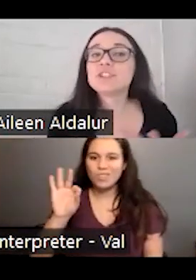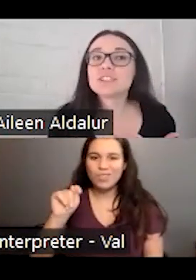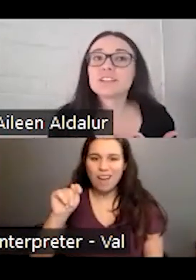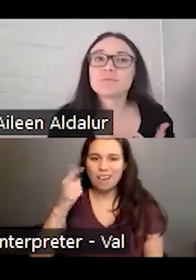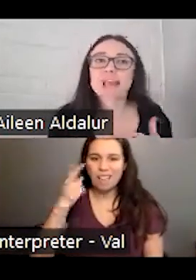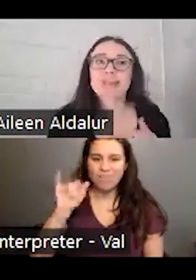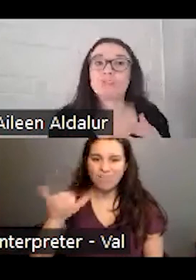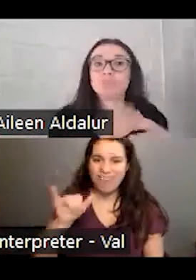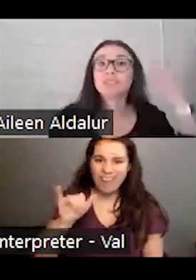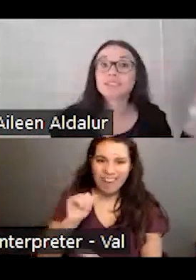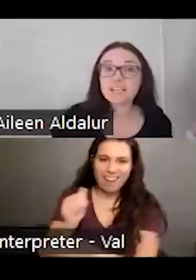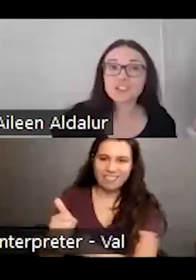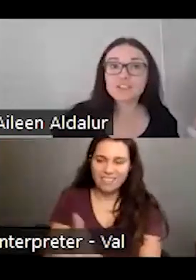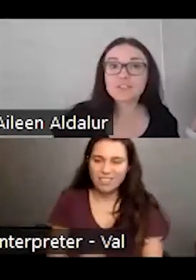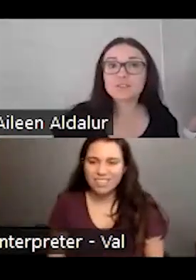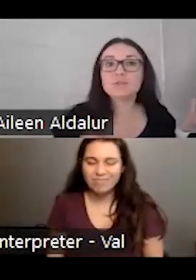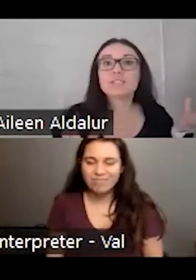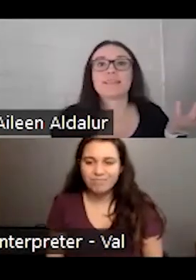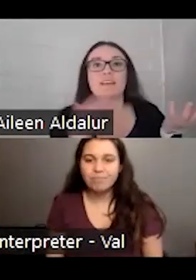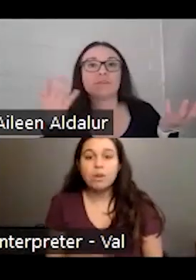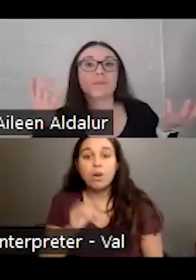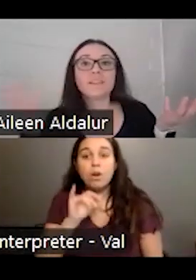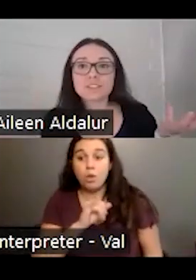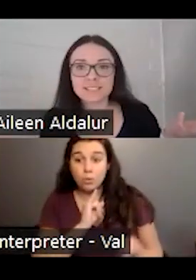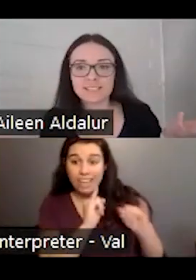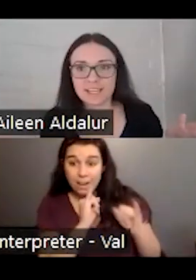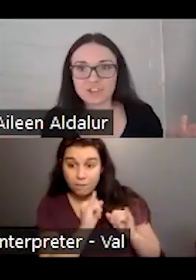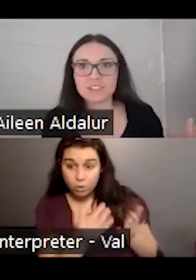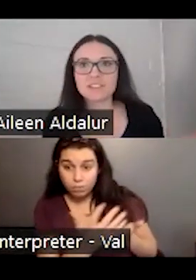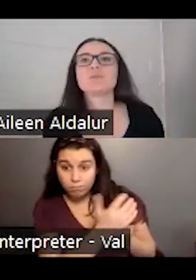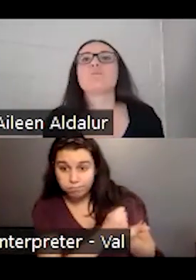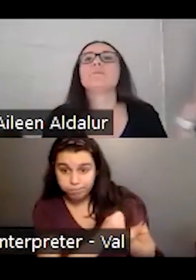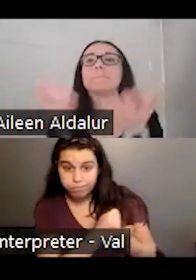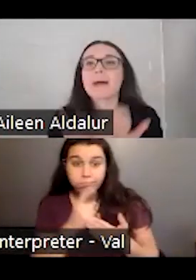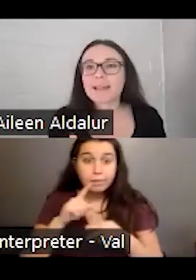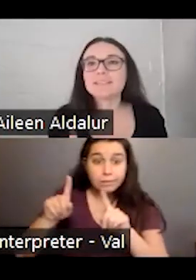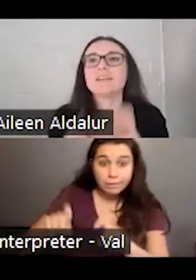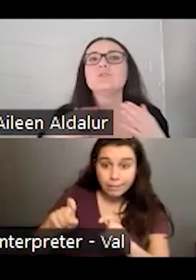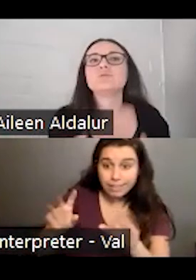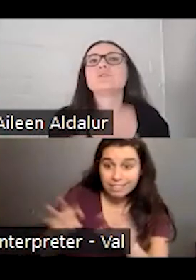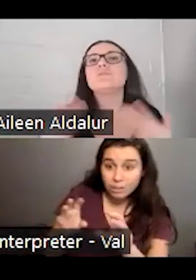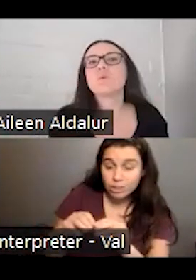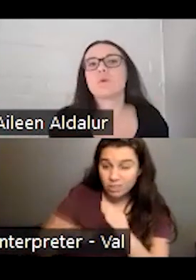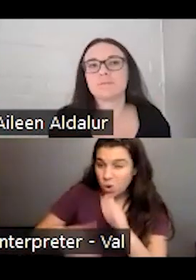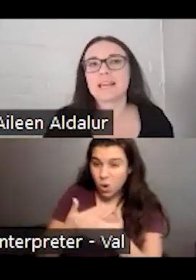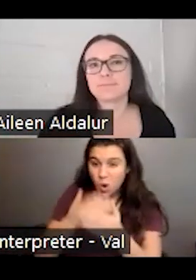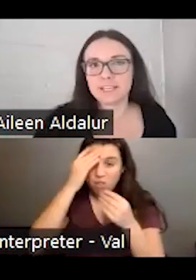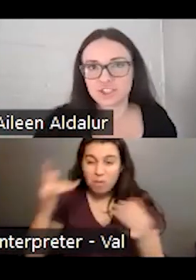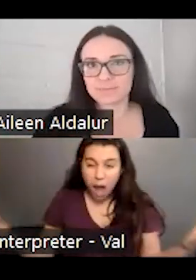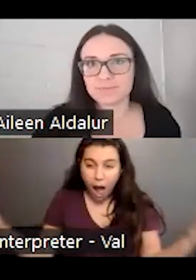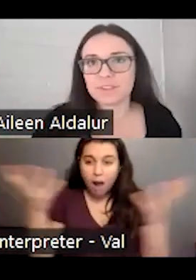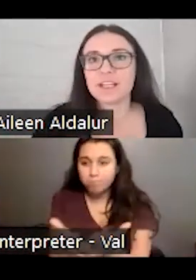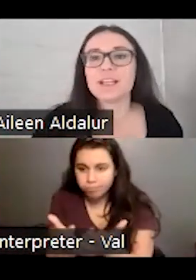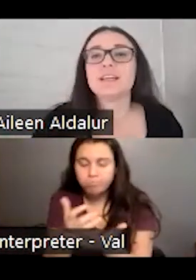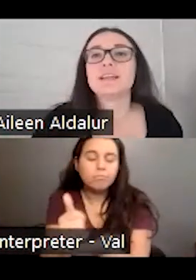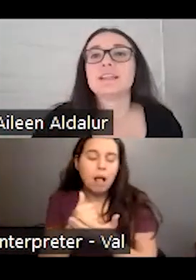the information that was gathered from the elicitation interviews and then from the theater testing sessions will be combined and used to inform the